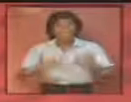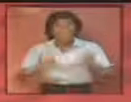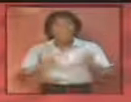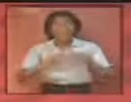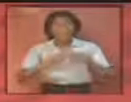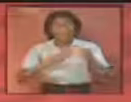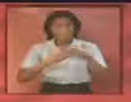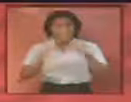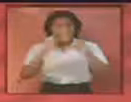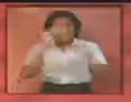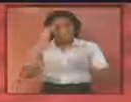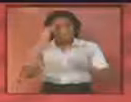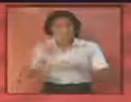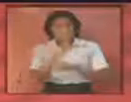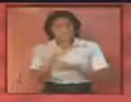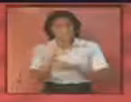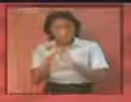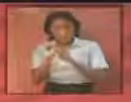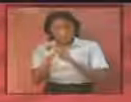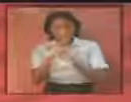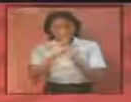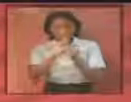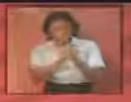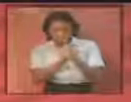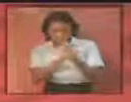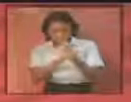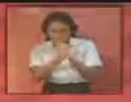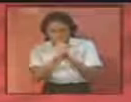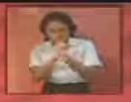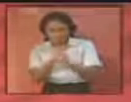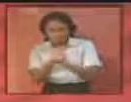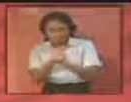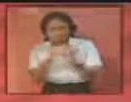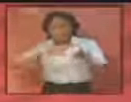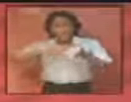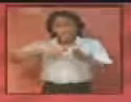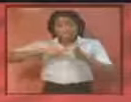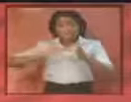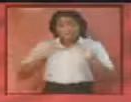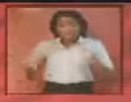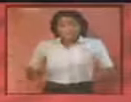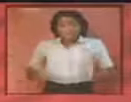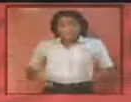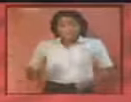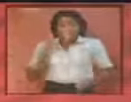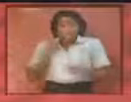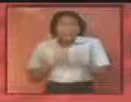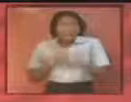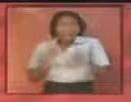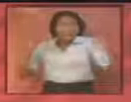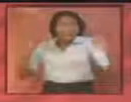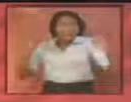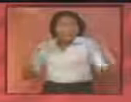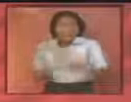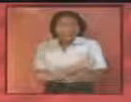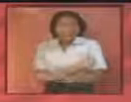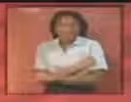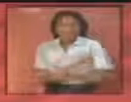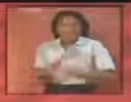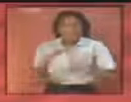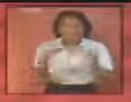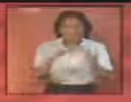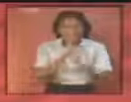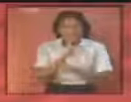mutations, despite them affecting how easily antibodies can neutralize P1 and similar variants